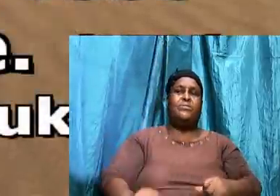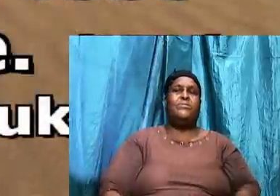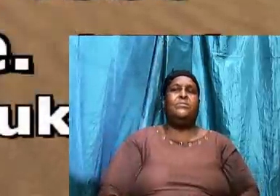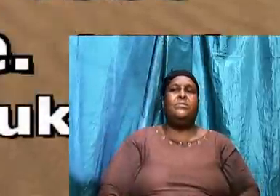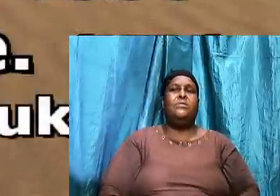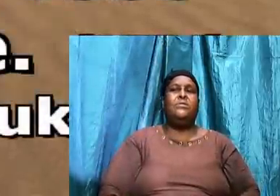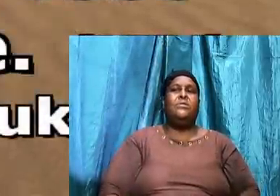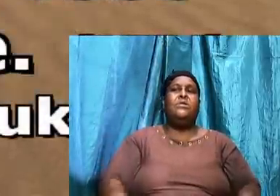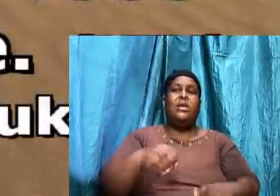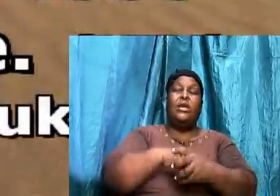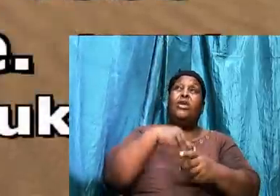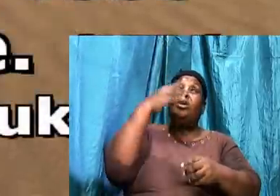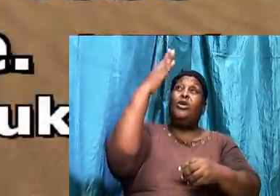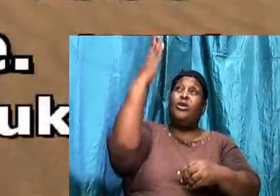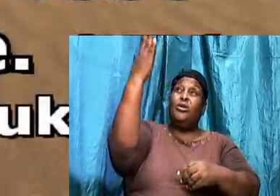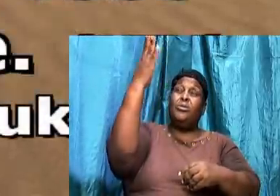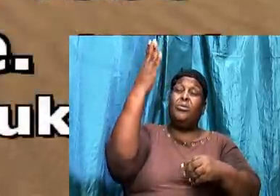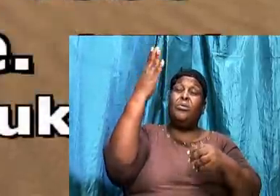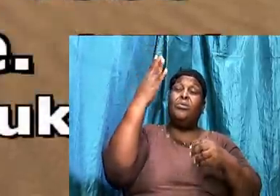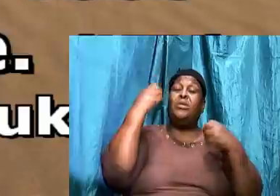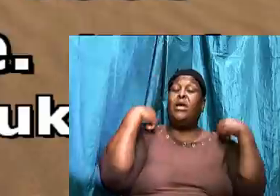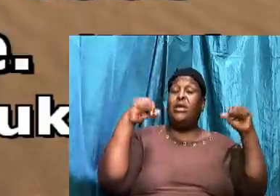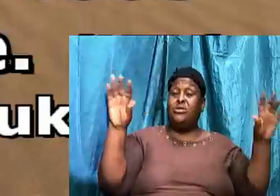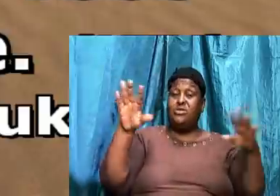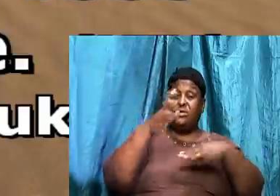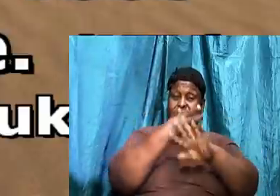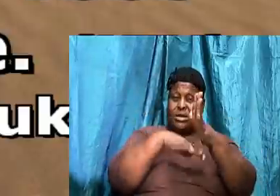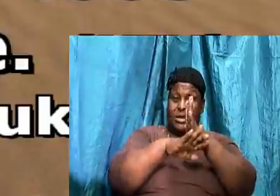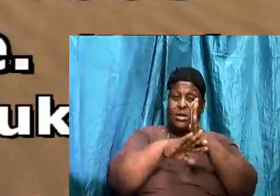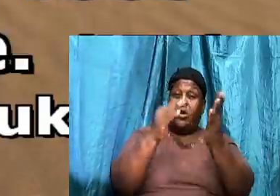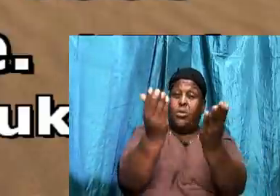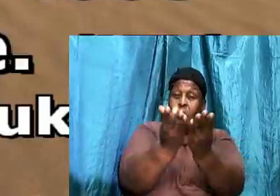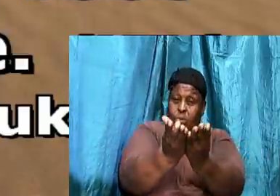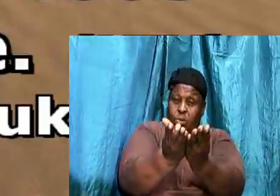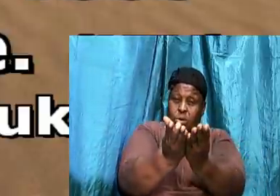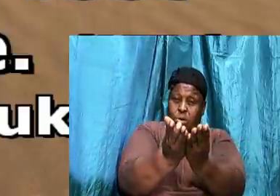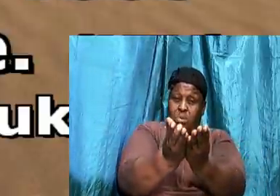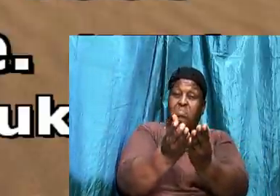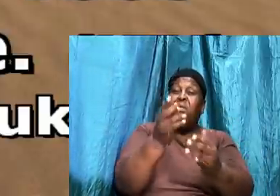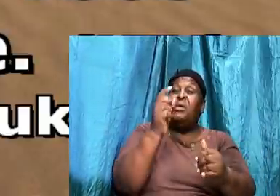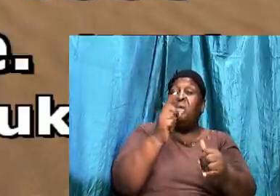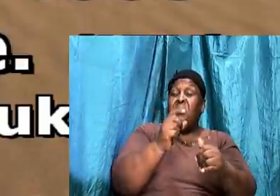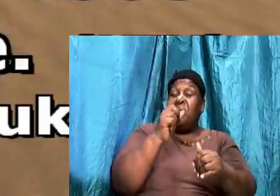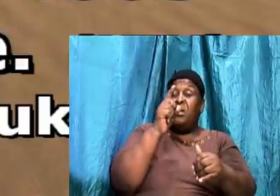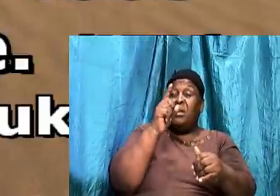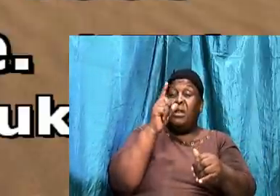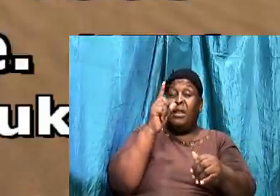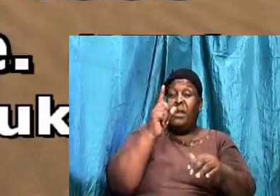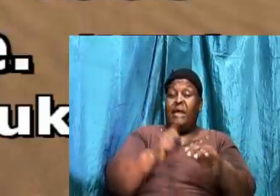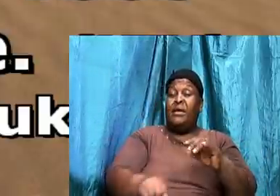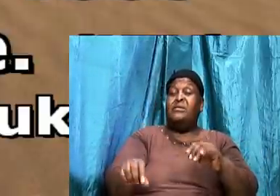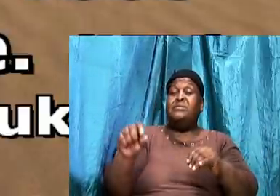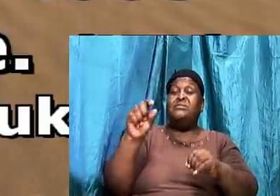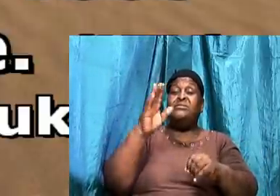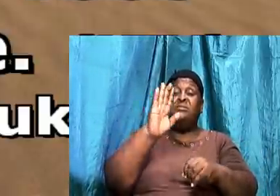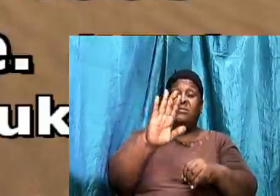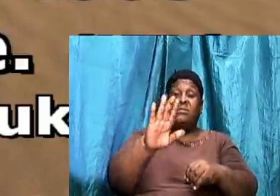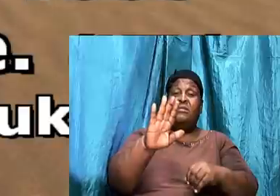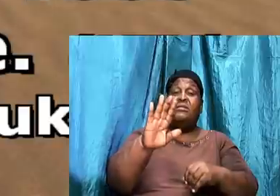And in their hands. They shall bear thee up. Lest at any time. Thou dash thy foot against a stone.